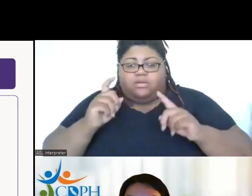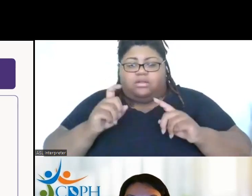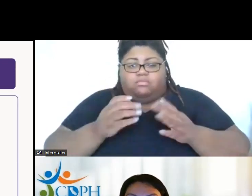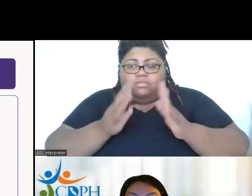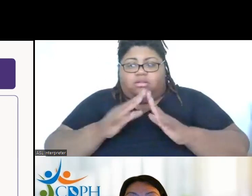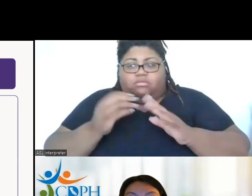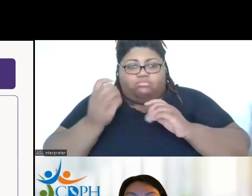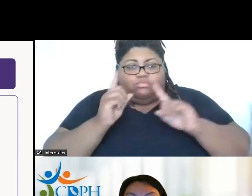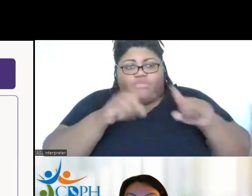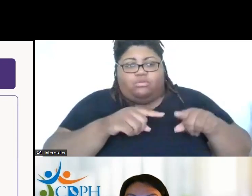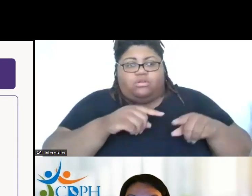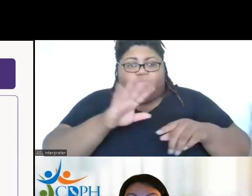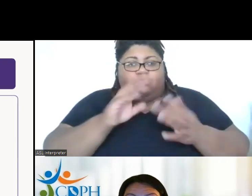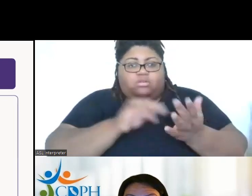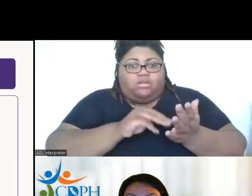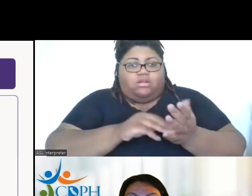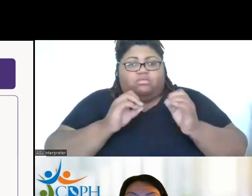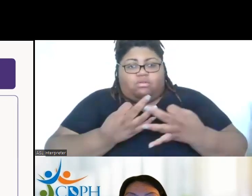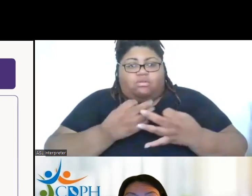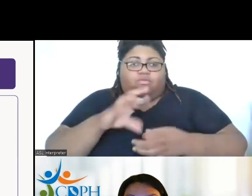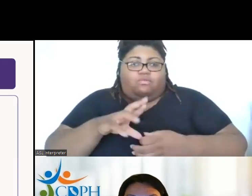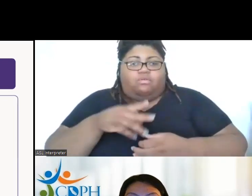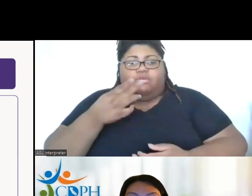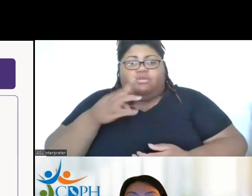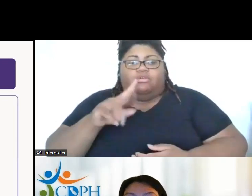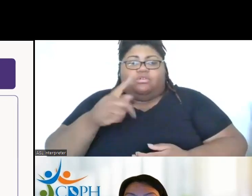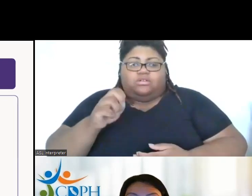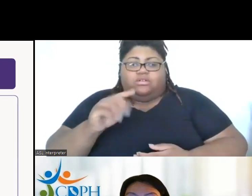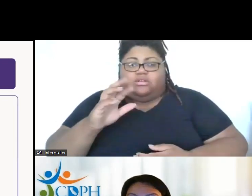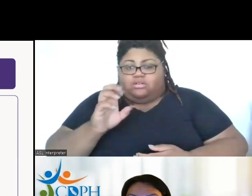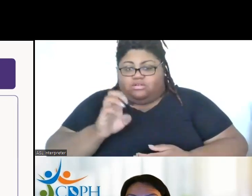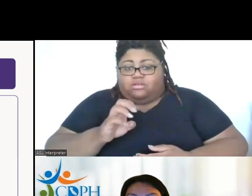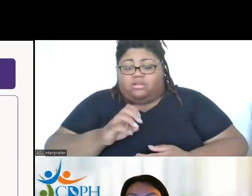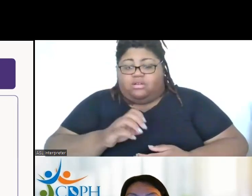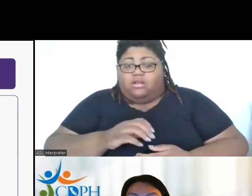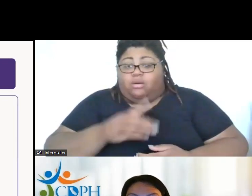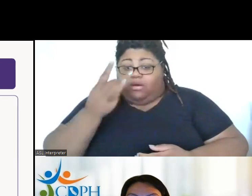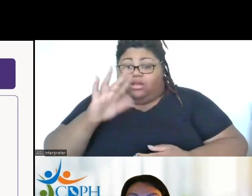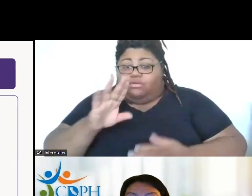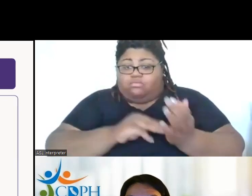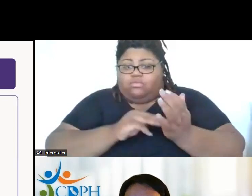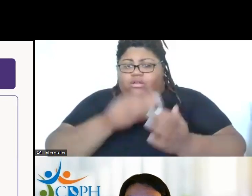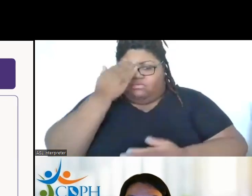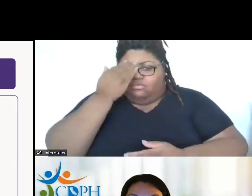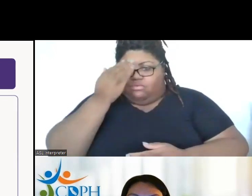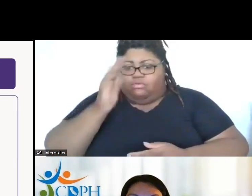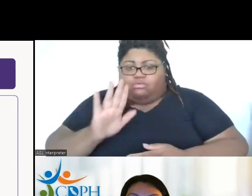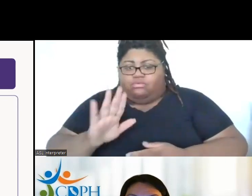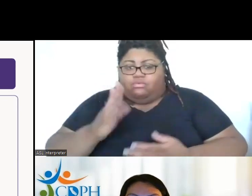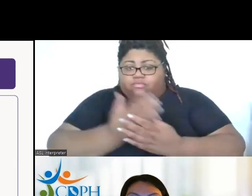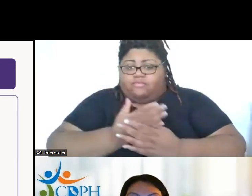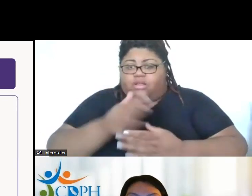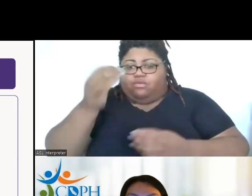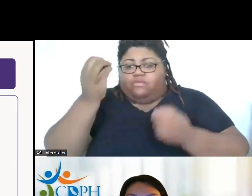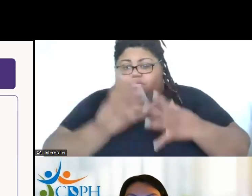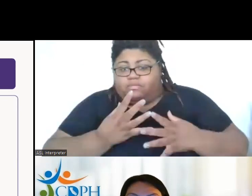your doctor will know your medical records the best, but also the state won't always be able to have a plan B in